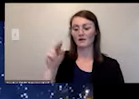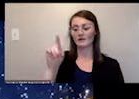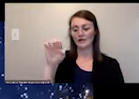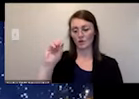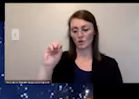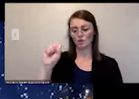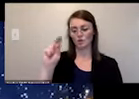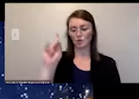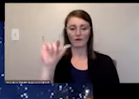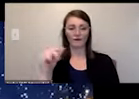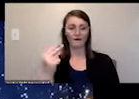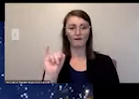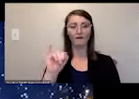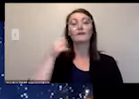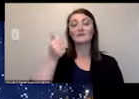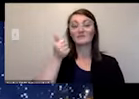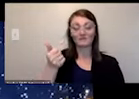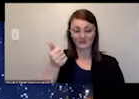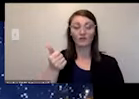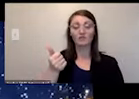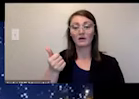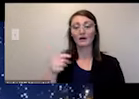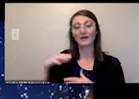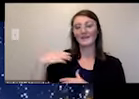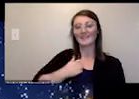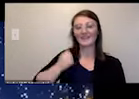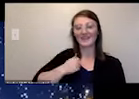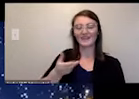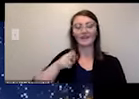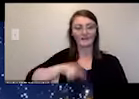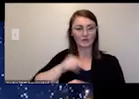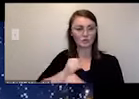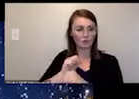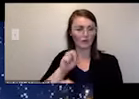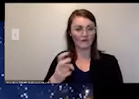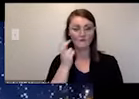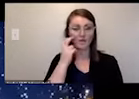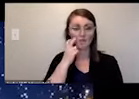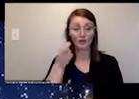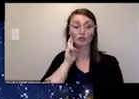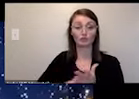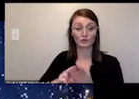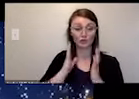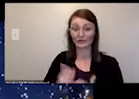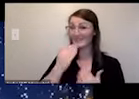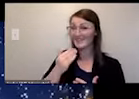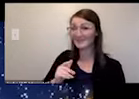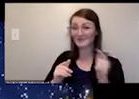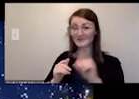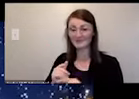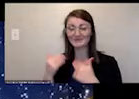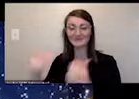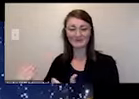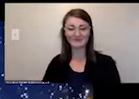Chief Accessibility Officer of the Canadian National Institute of the Blind. So thank you. Without further ado, Dr. Sukhai, please